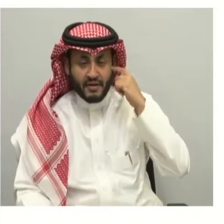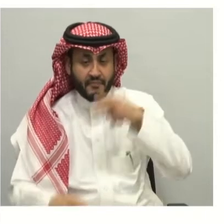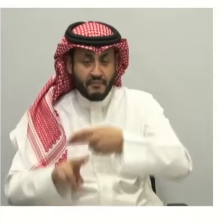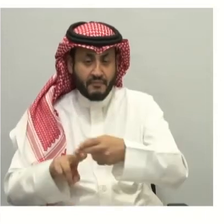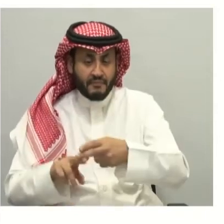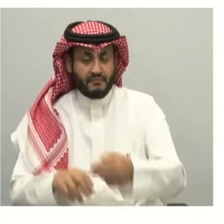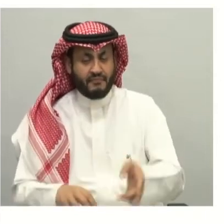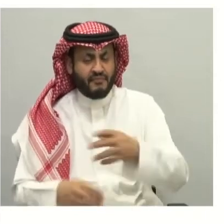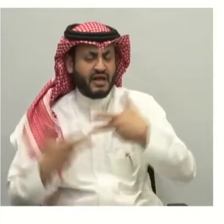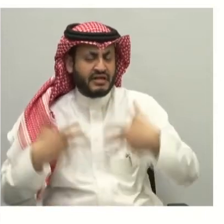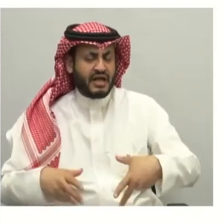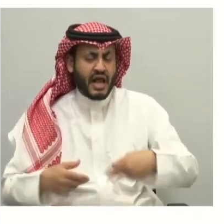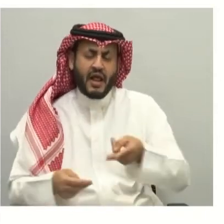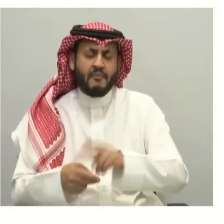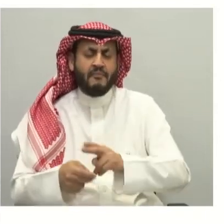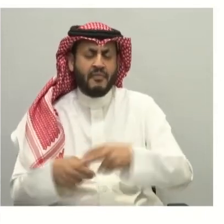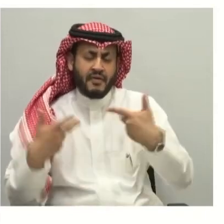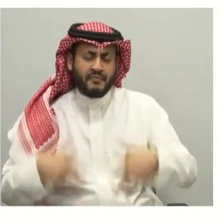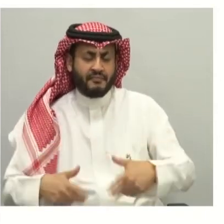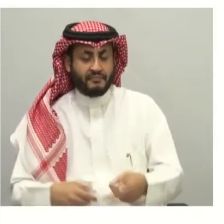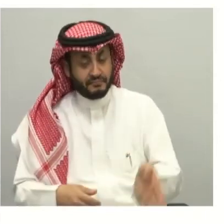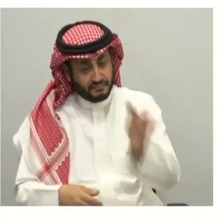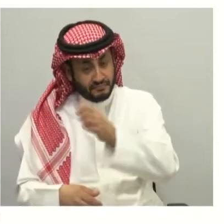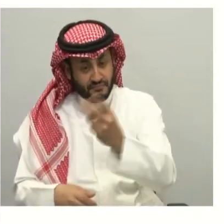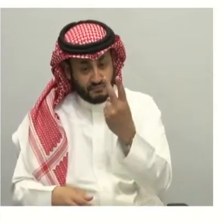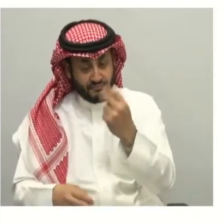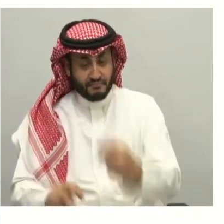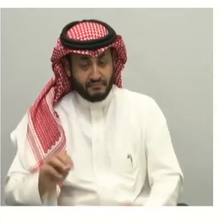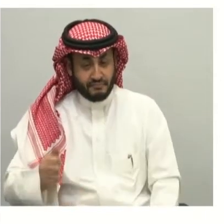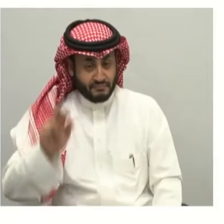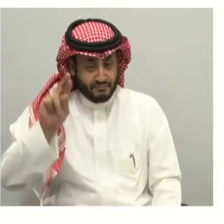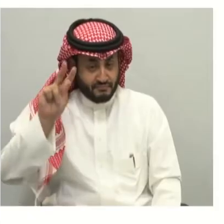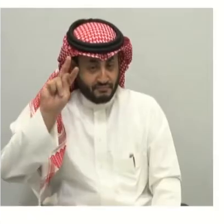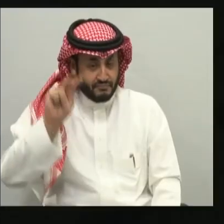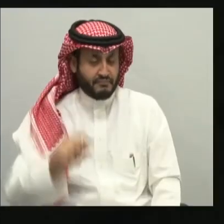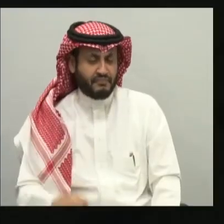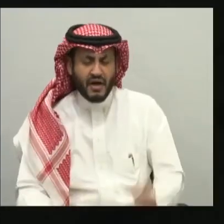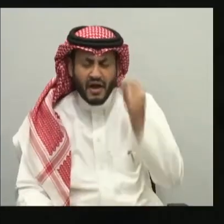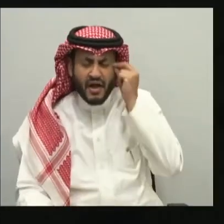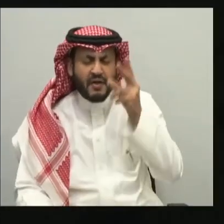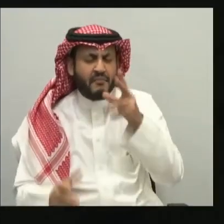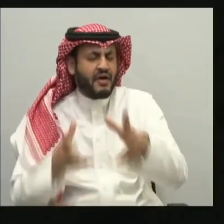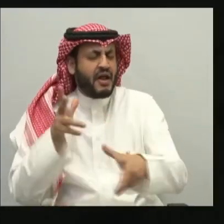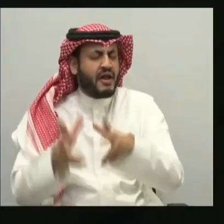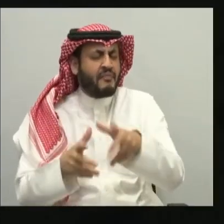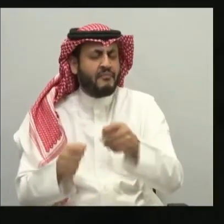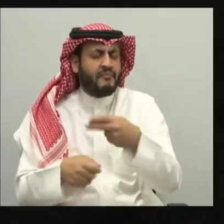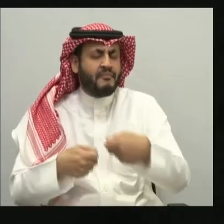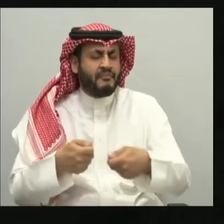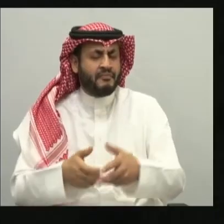is casual. Now let's talk about Mark. So do you remember what kind of clothes is Mark going to